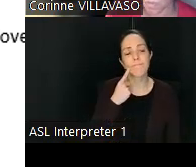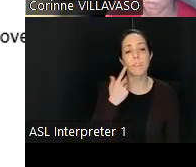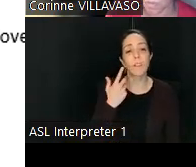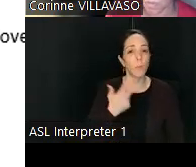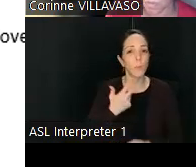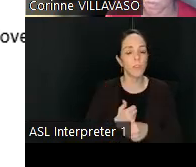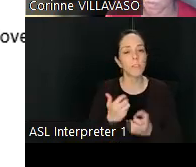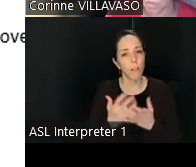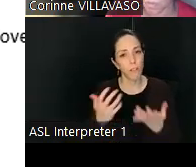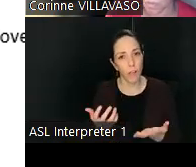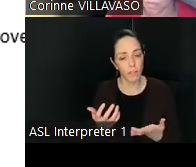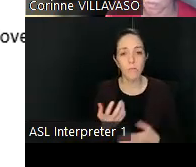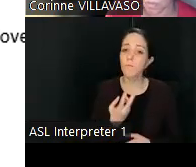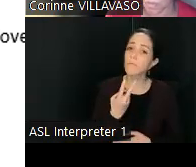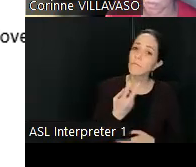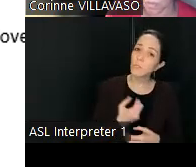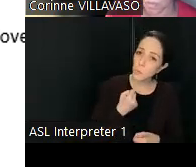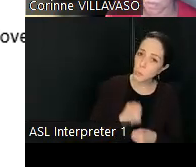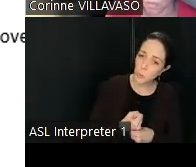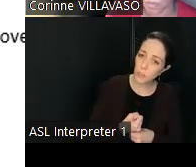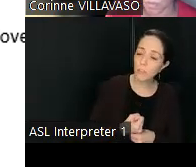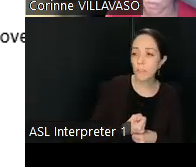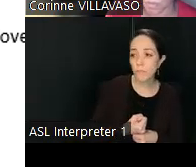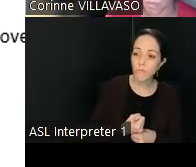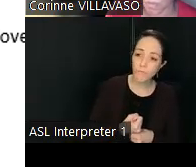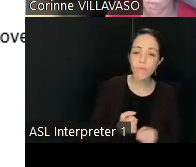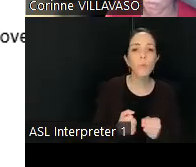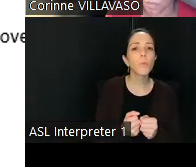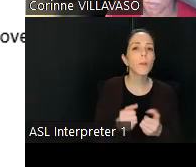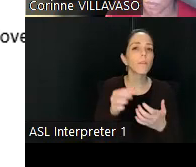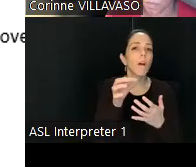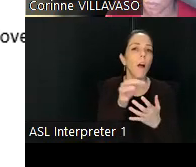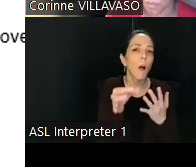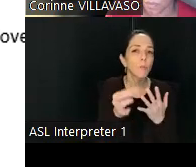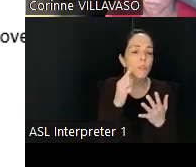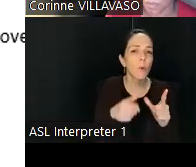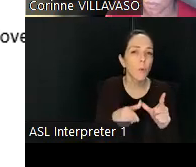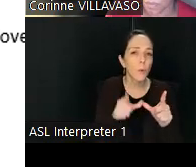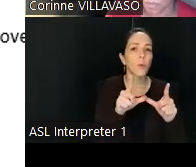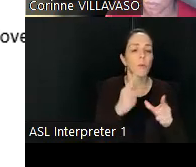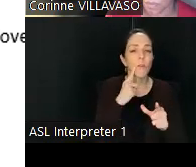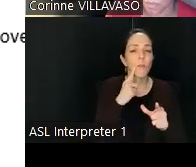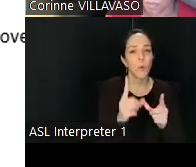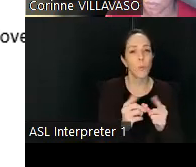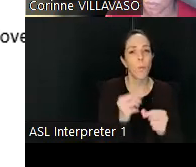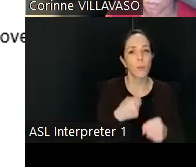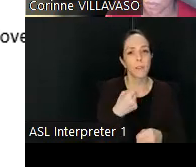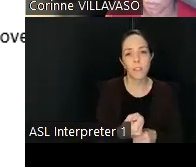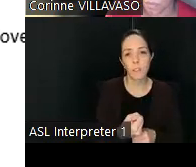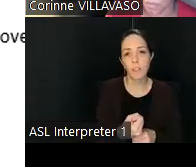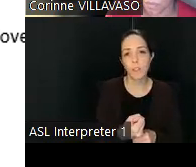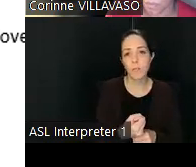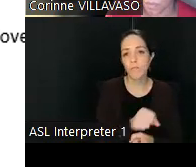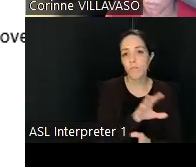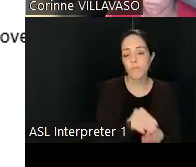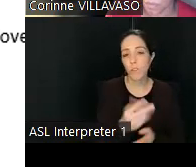give them 2 years with the option to renew for 1 year, I think that allows people